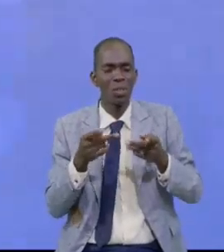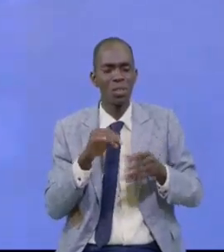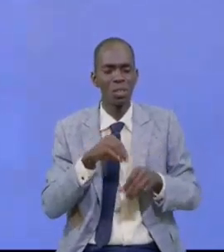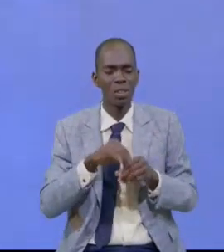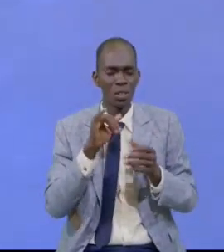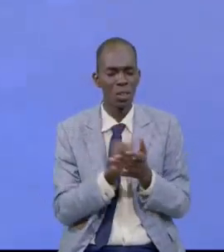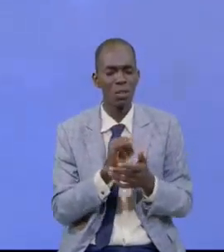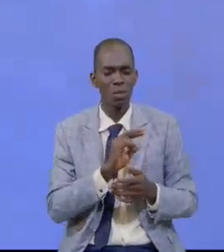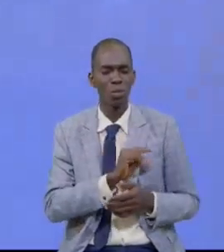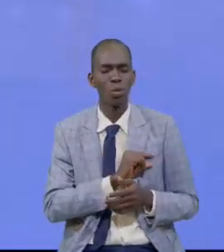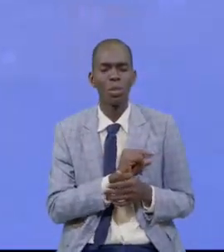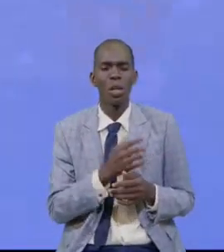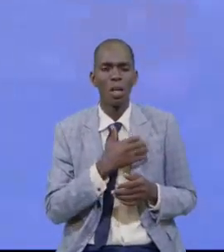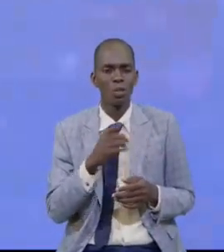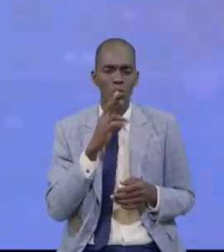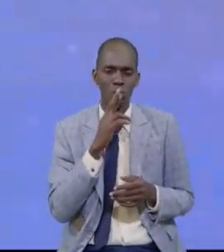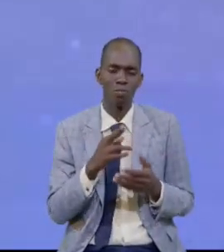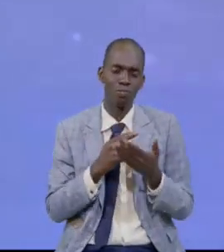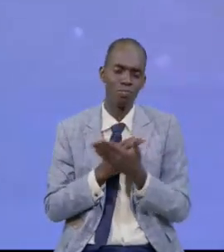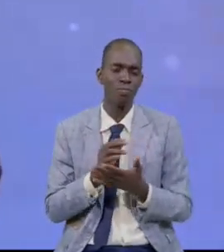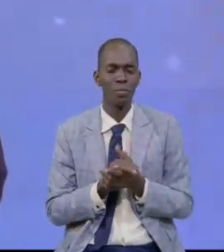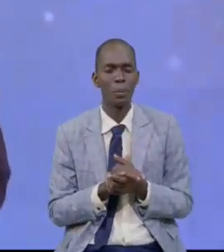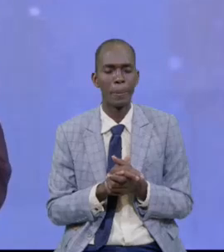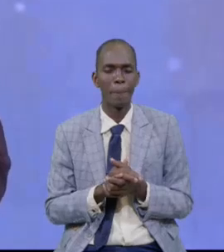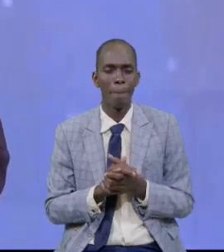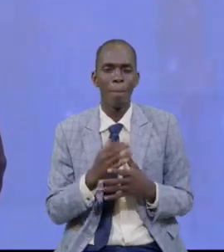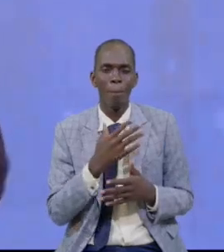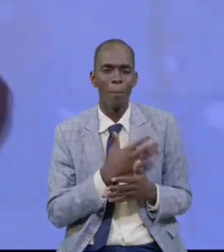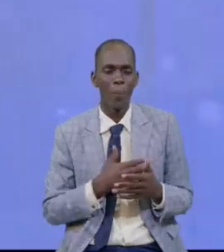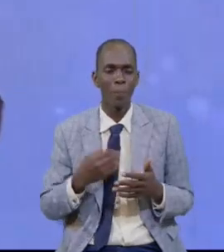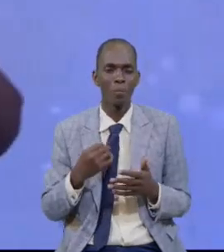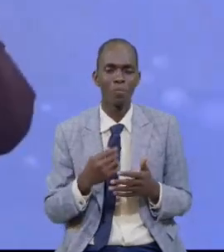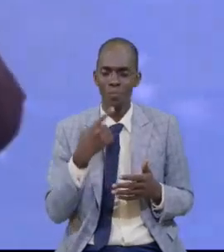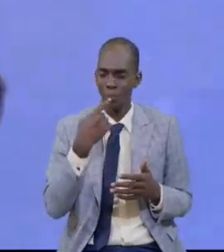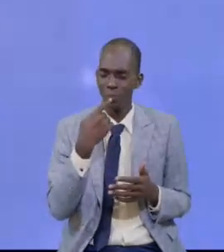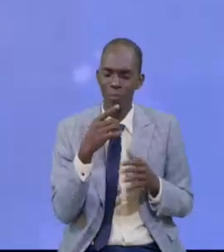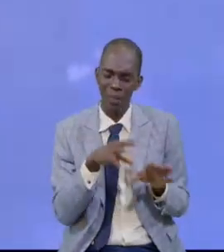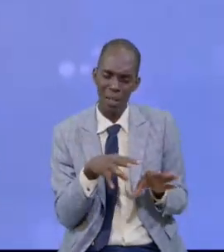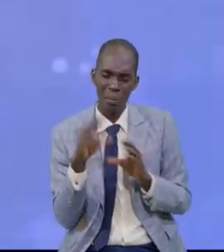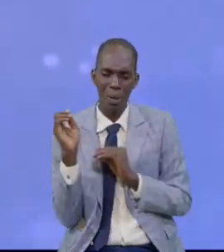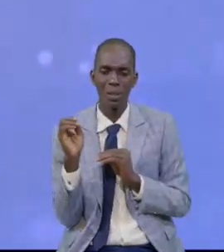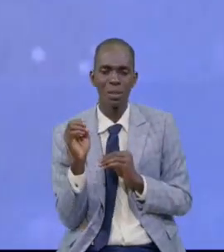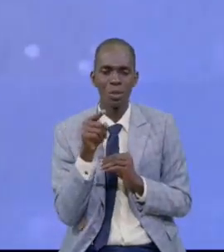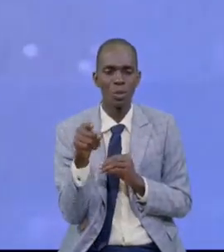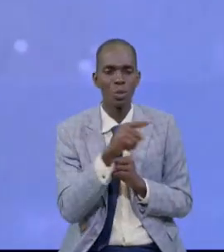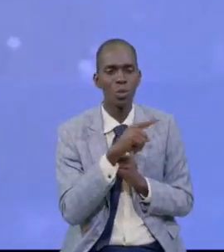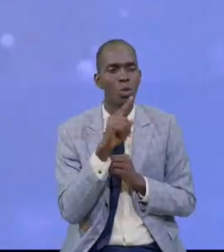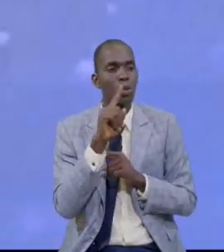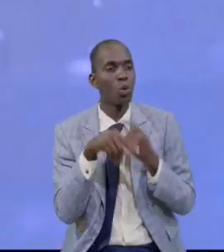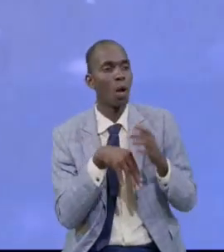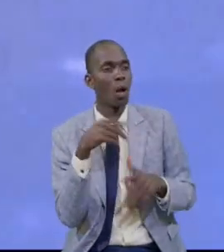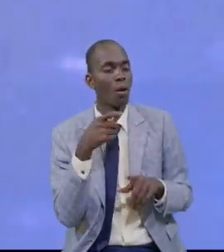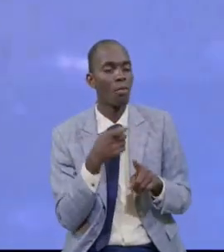does he say? Depart ye. Depart ye. Go ye out from thence. Touch